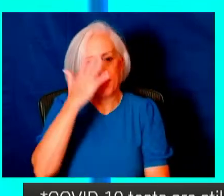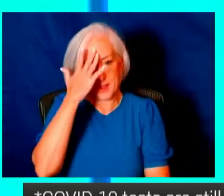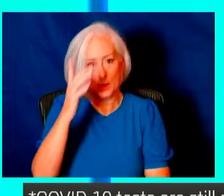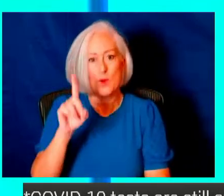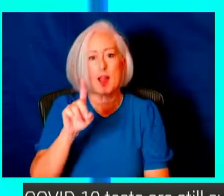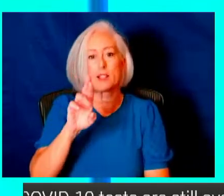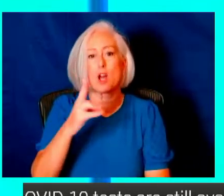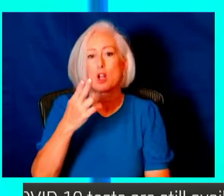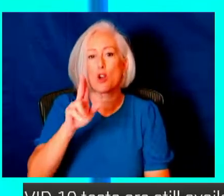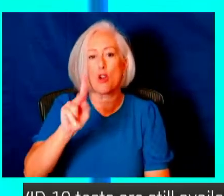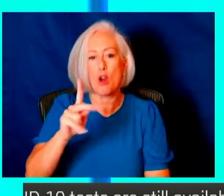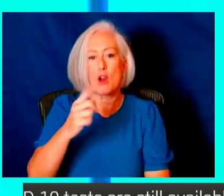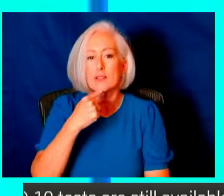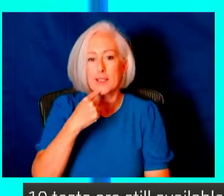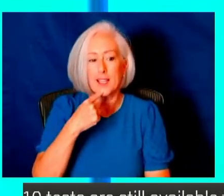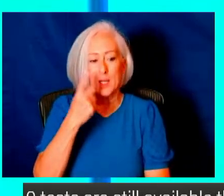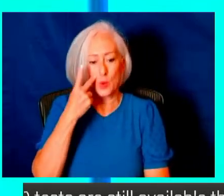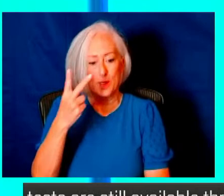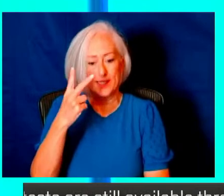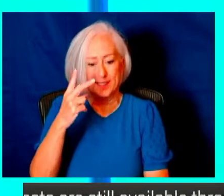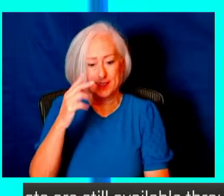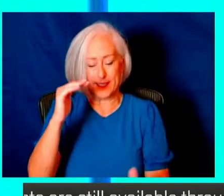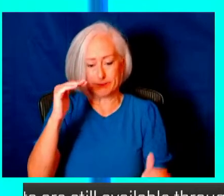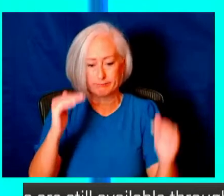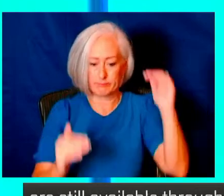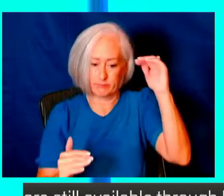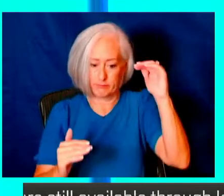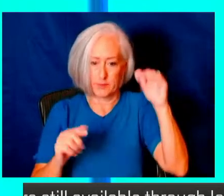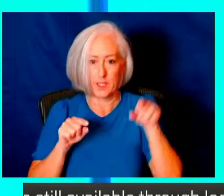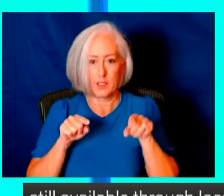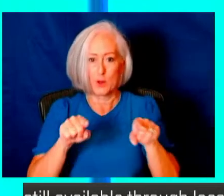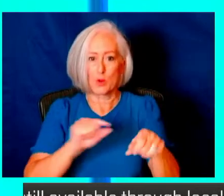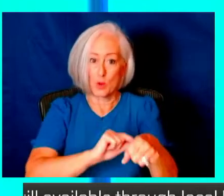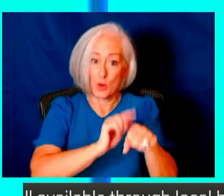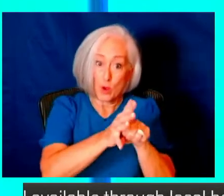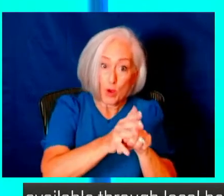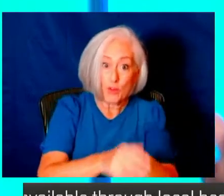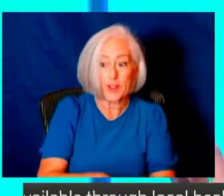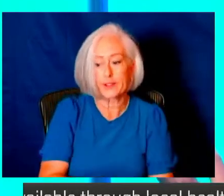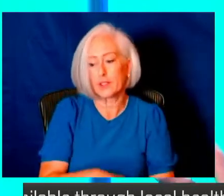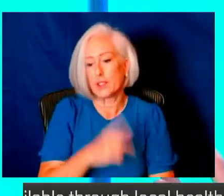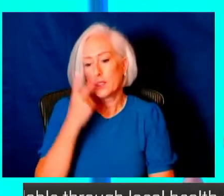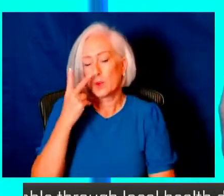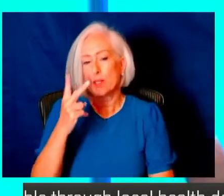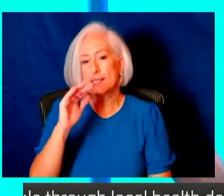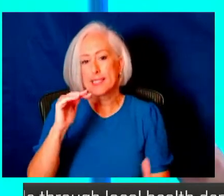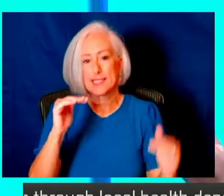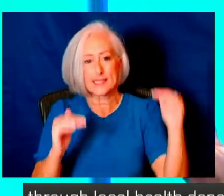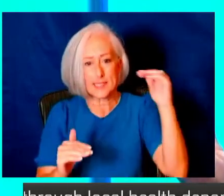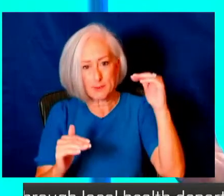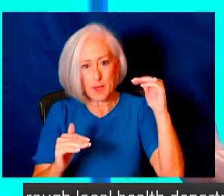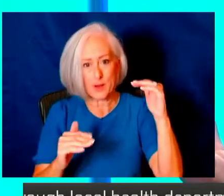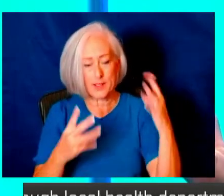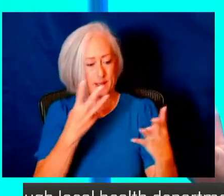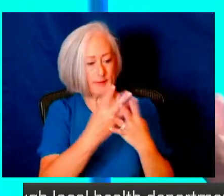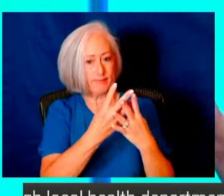see disparities in COVID. We see disparities in incarceration rates. We've talked